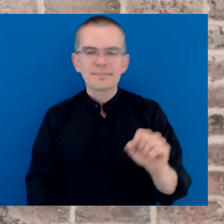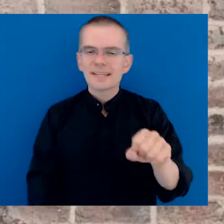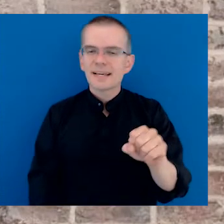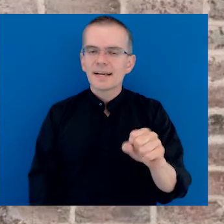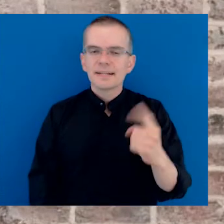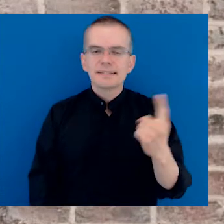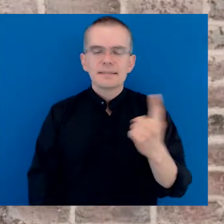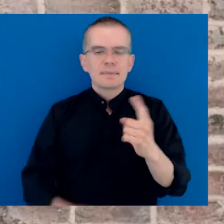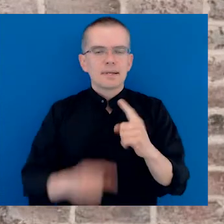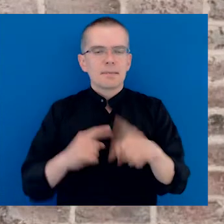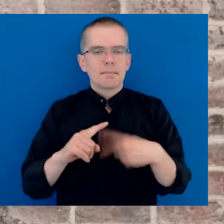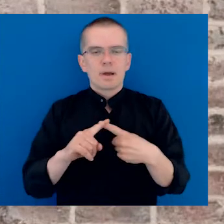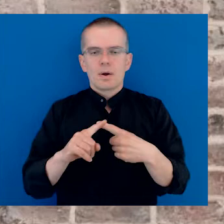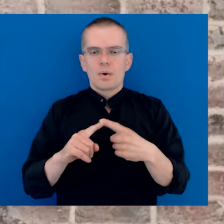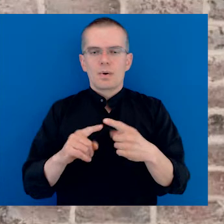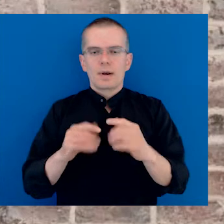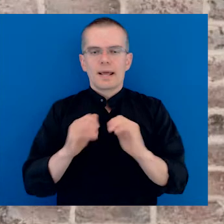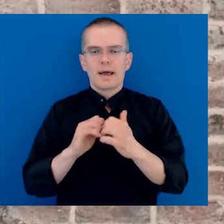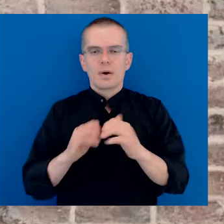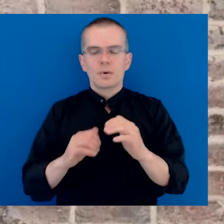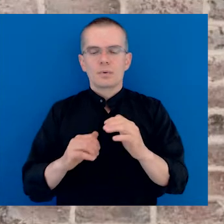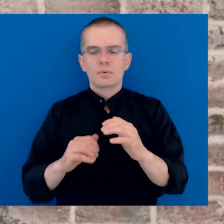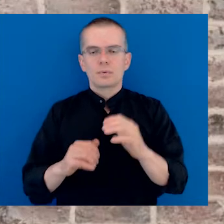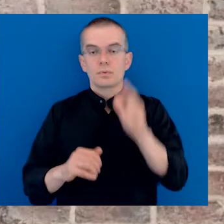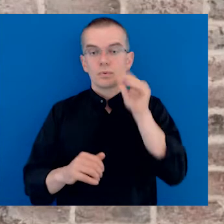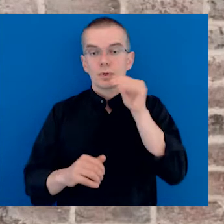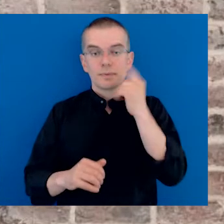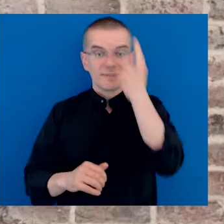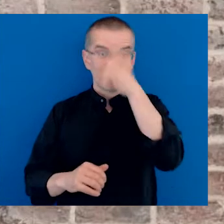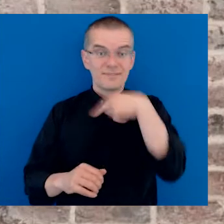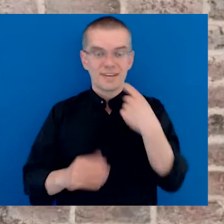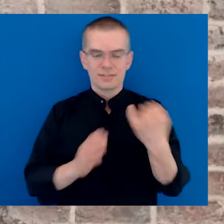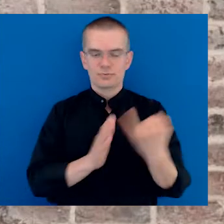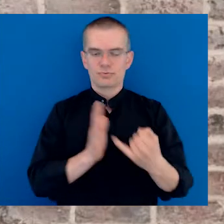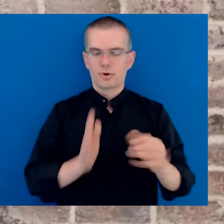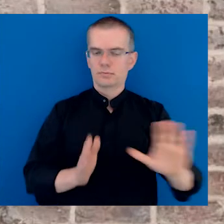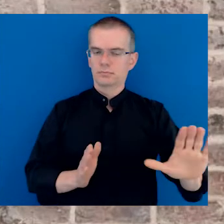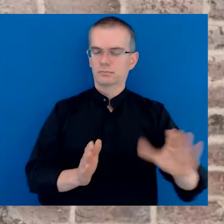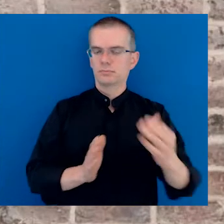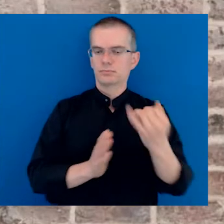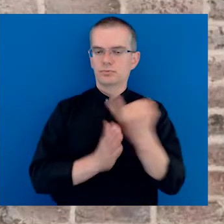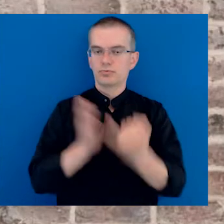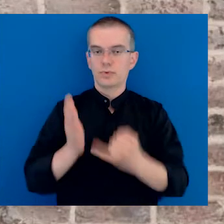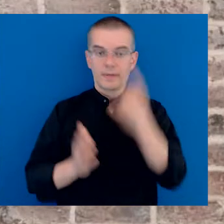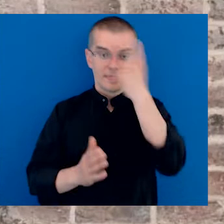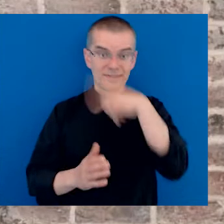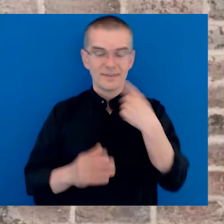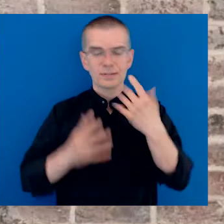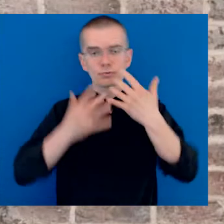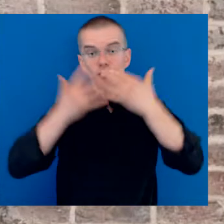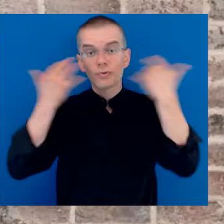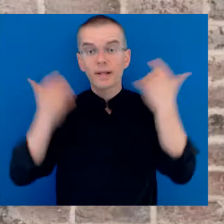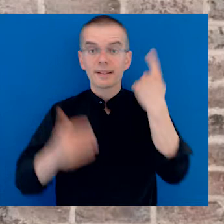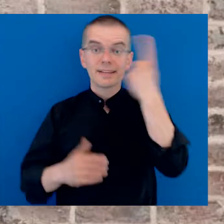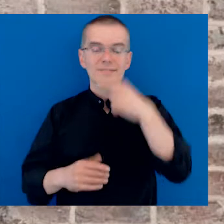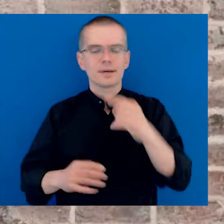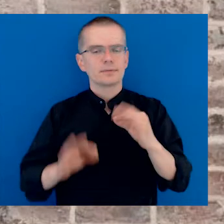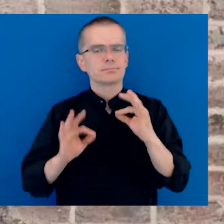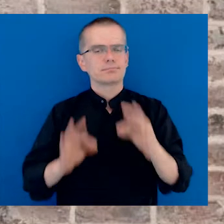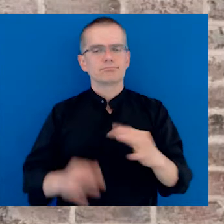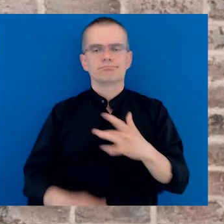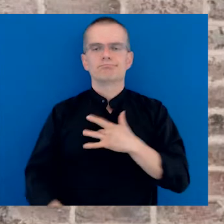something the way he drew William's face, William's friendly face, that's just tremendously